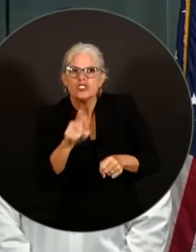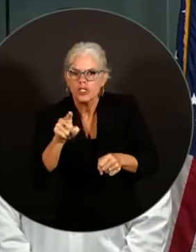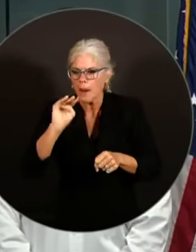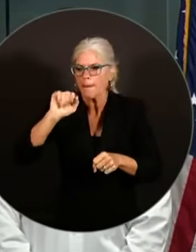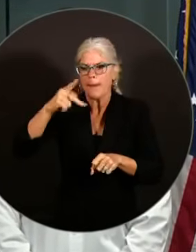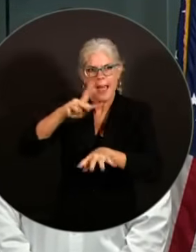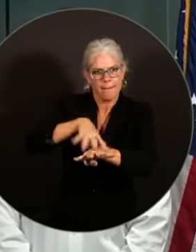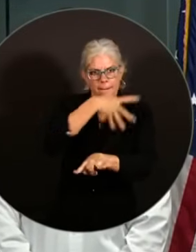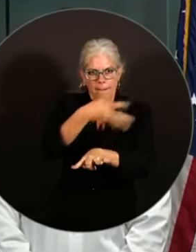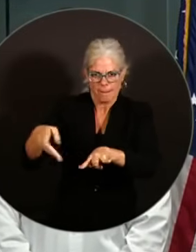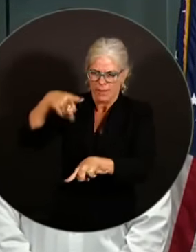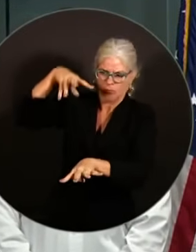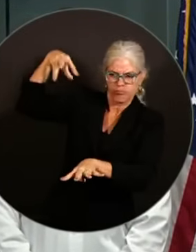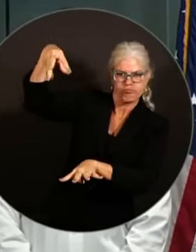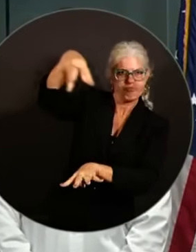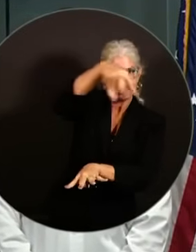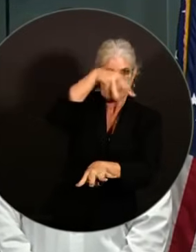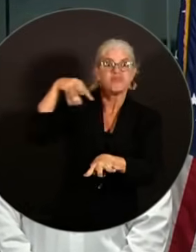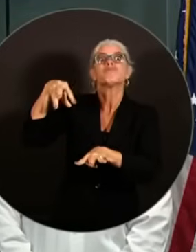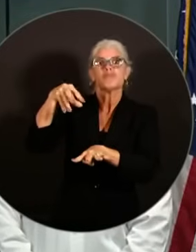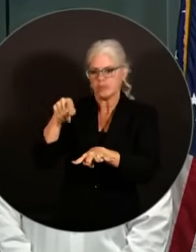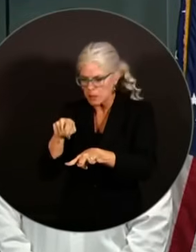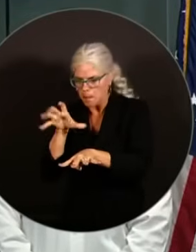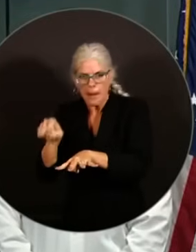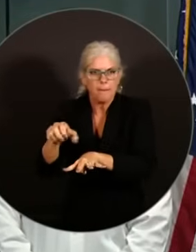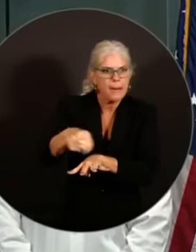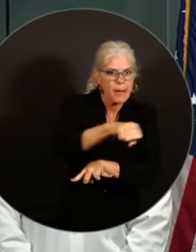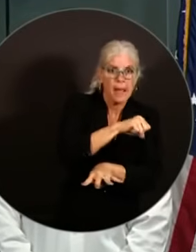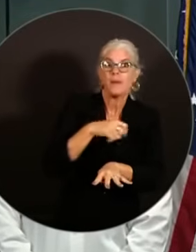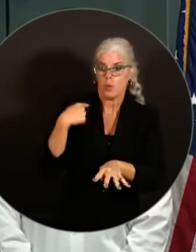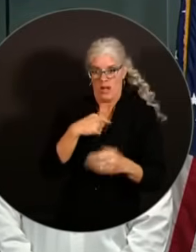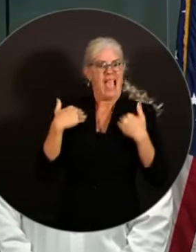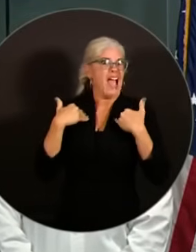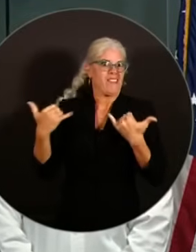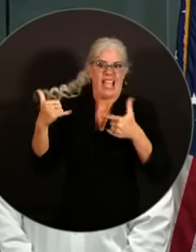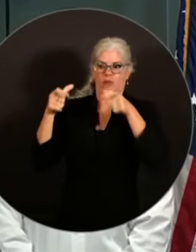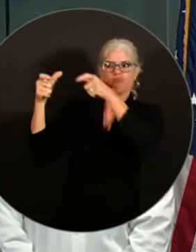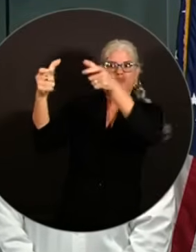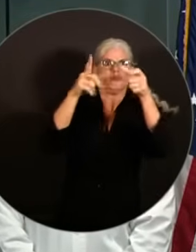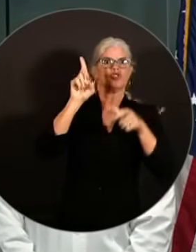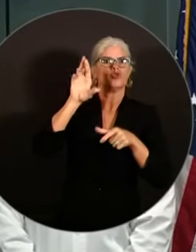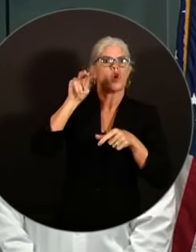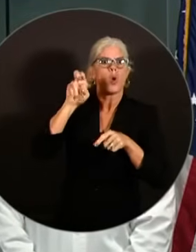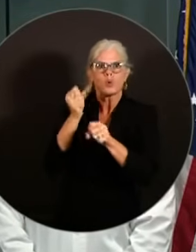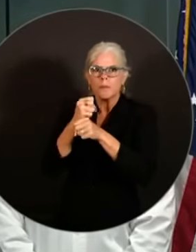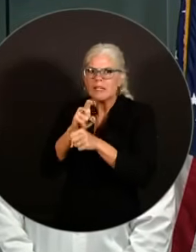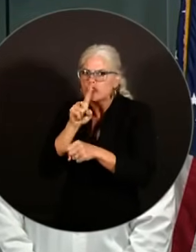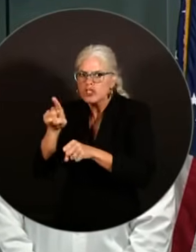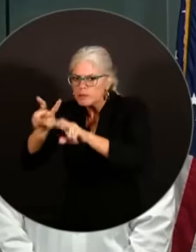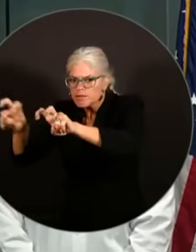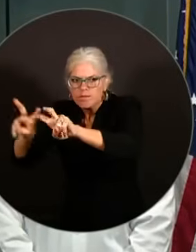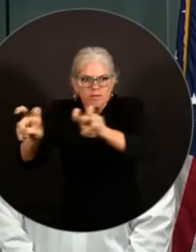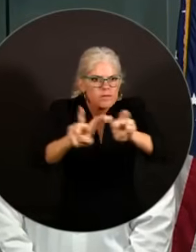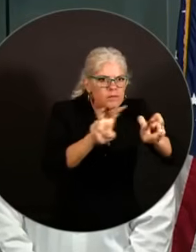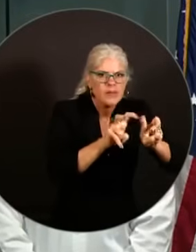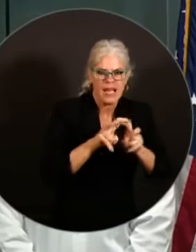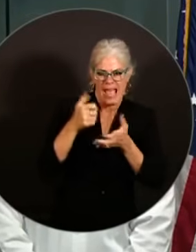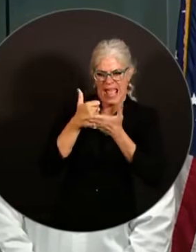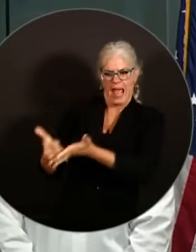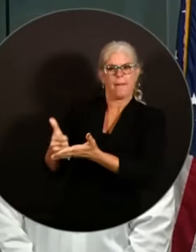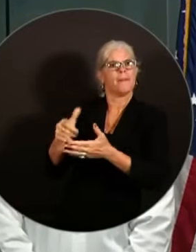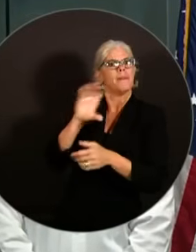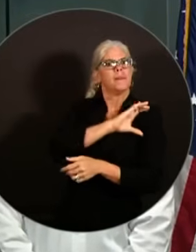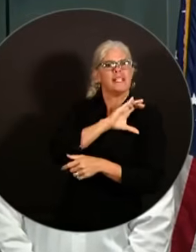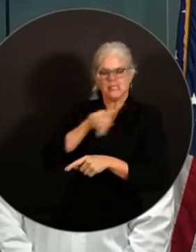air operations today in coastal and inland community areas in order to enable those local authorities to paint the picture and focus